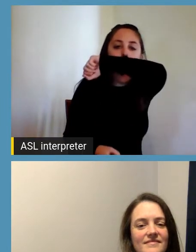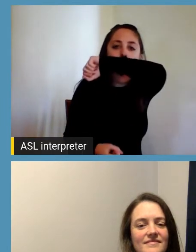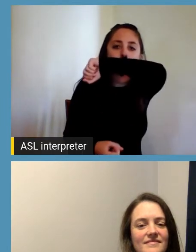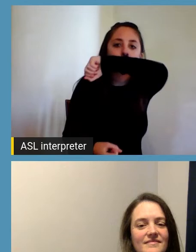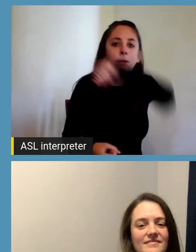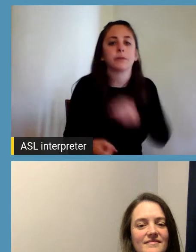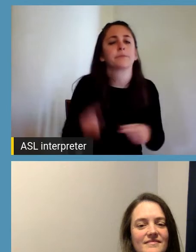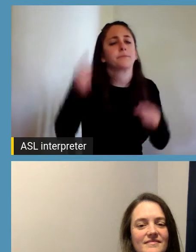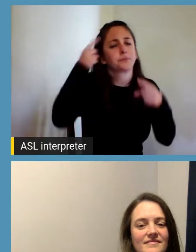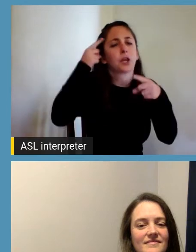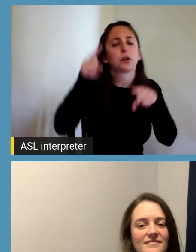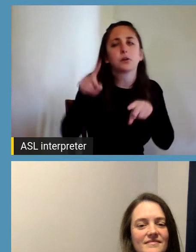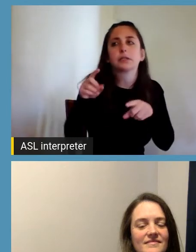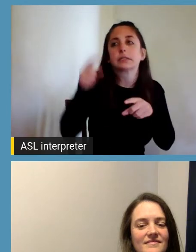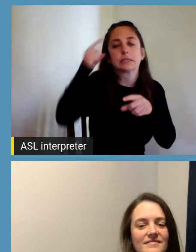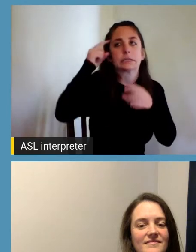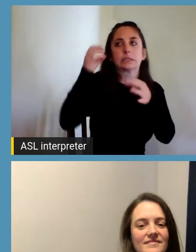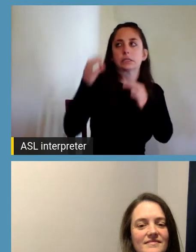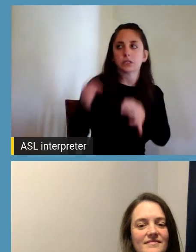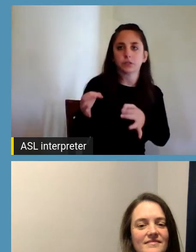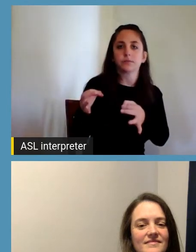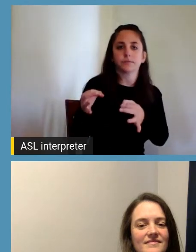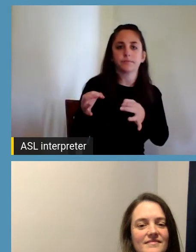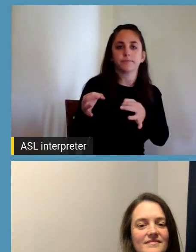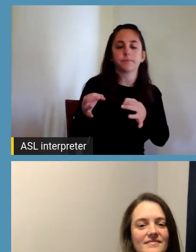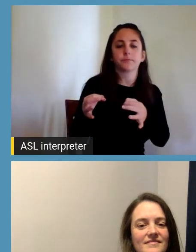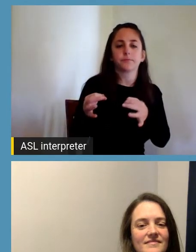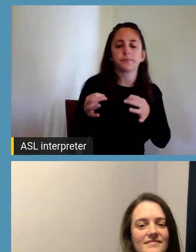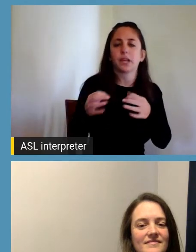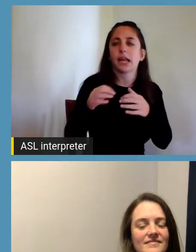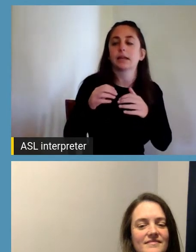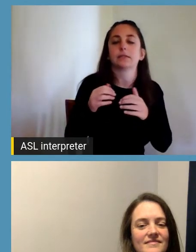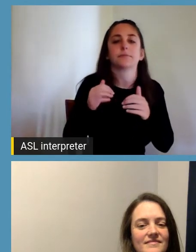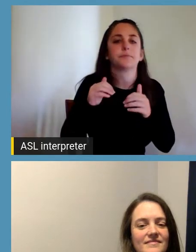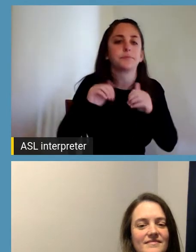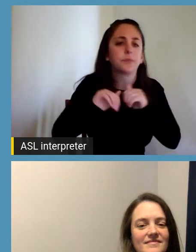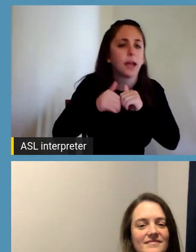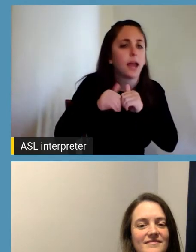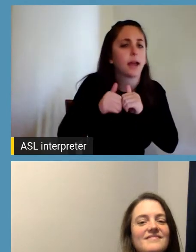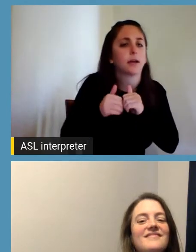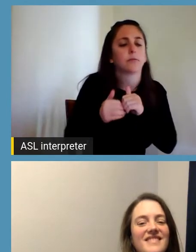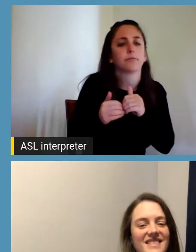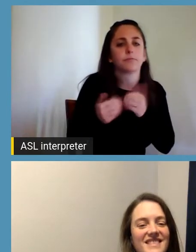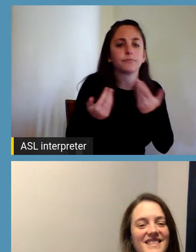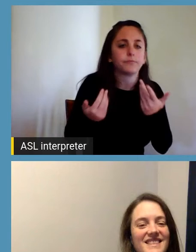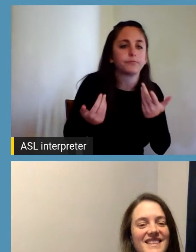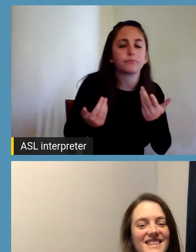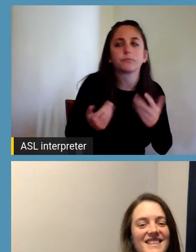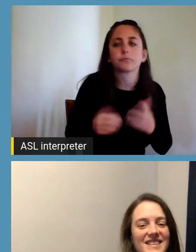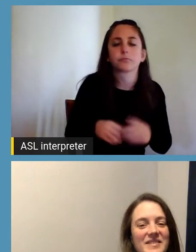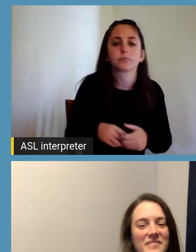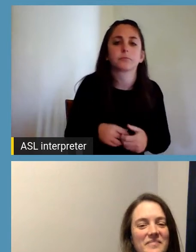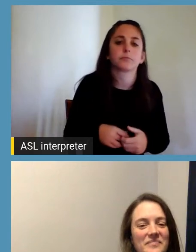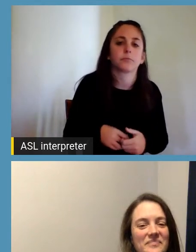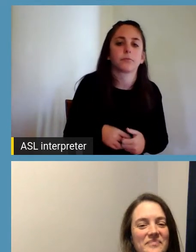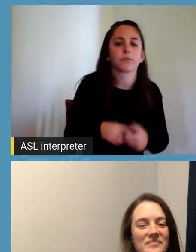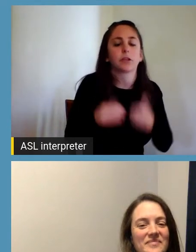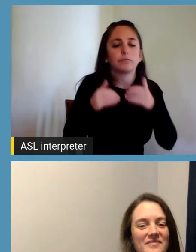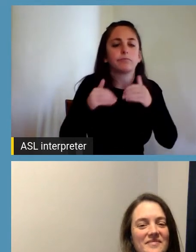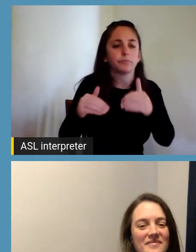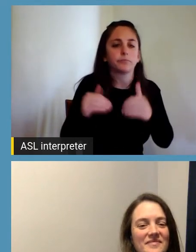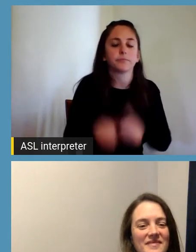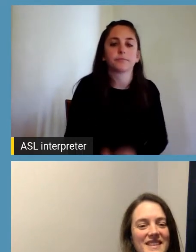decision will be, and then continue listening to see if it was right or wrong, and go from there. That's what I would